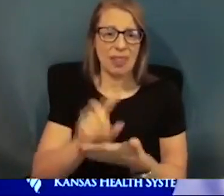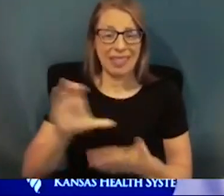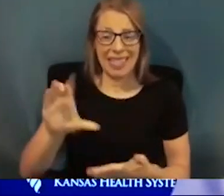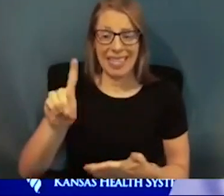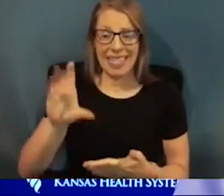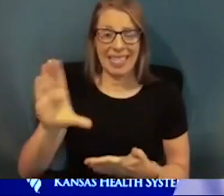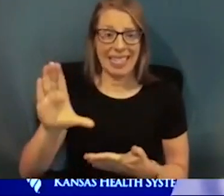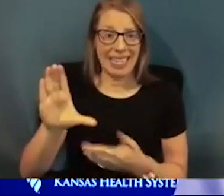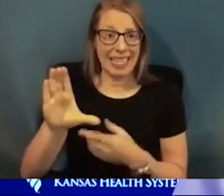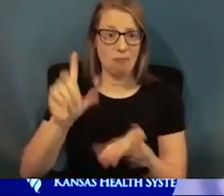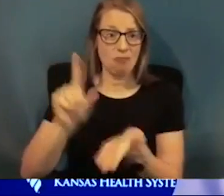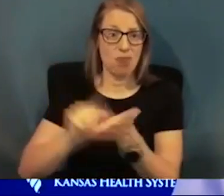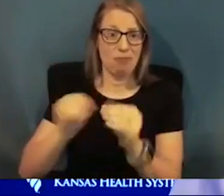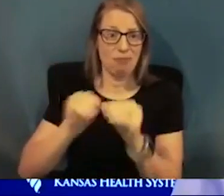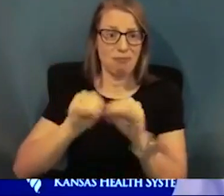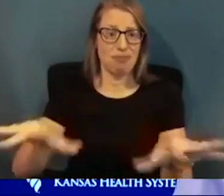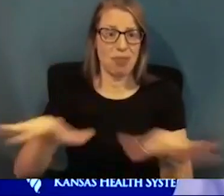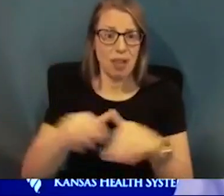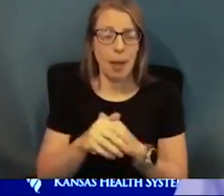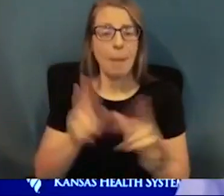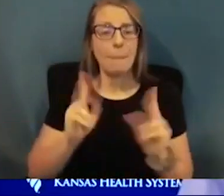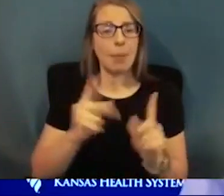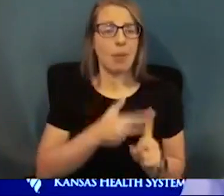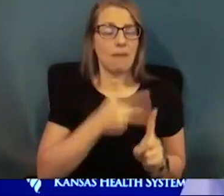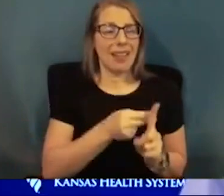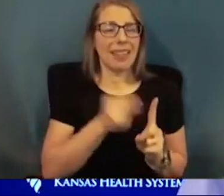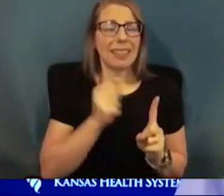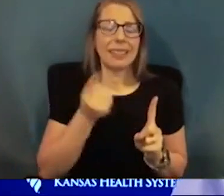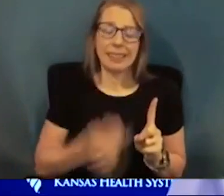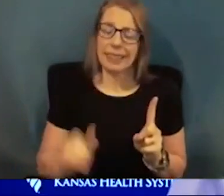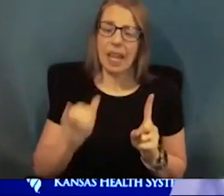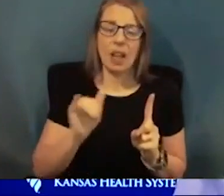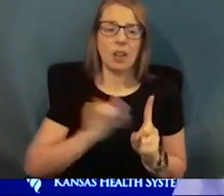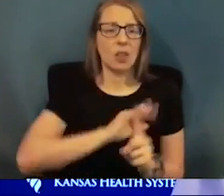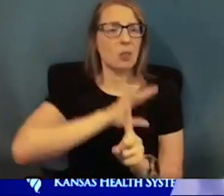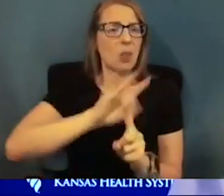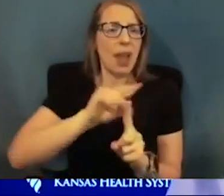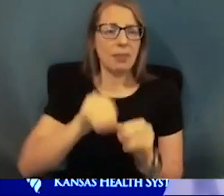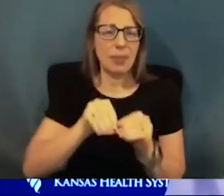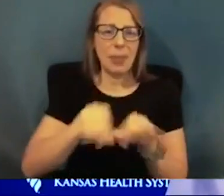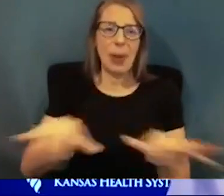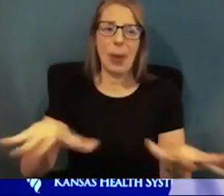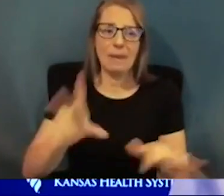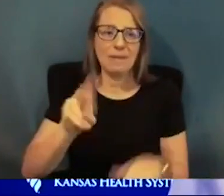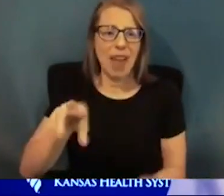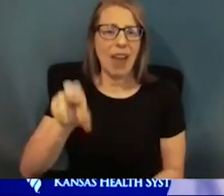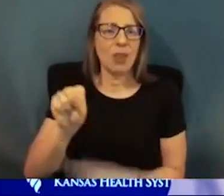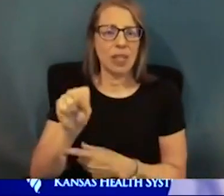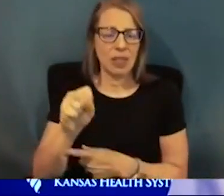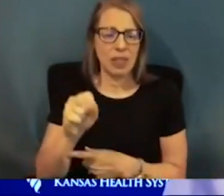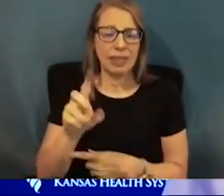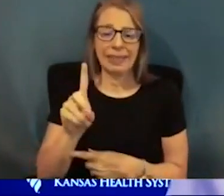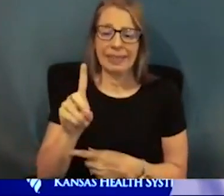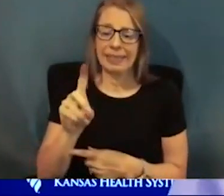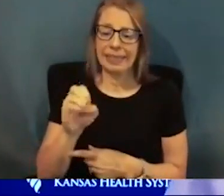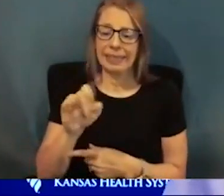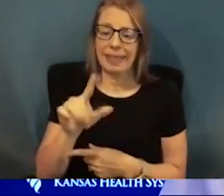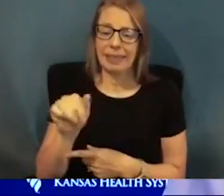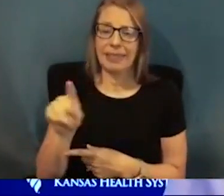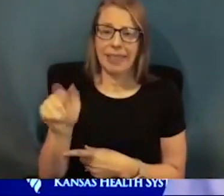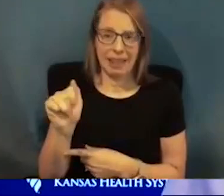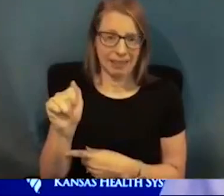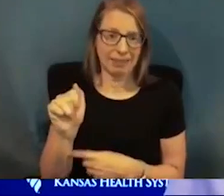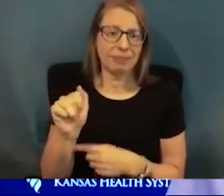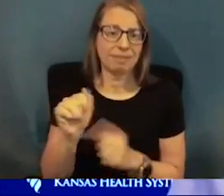that are vaccinated still can spread the virus just as easily, meaning Delta specifically in this case. But again, we are